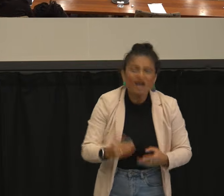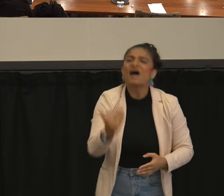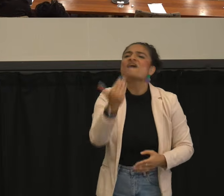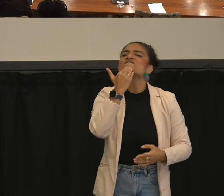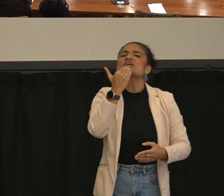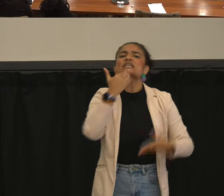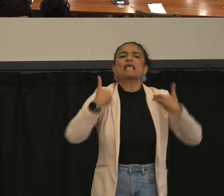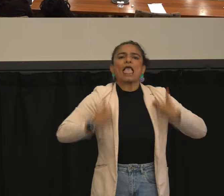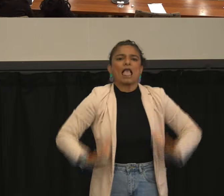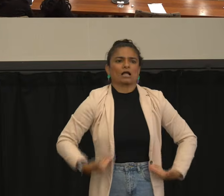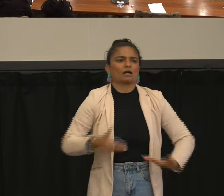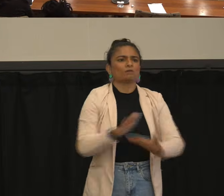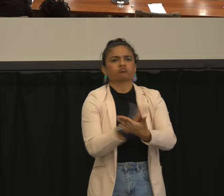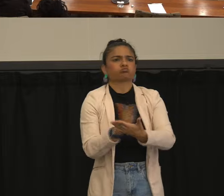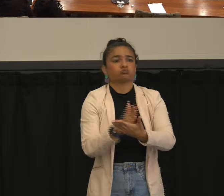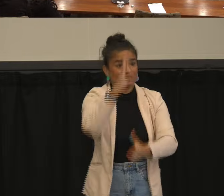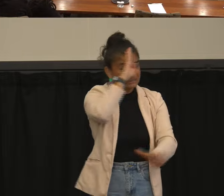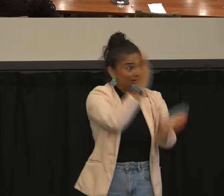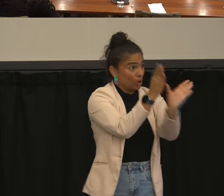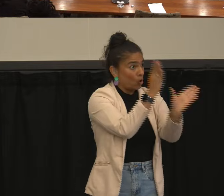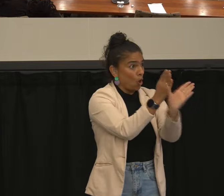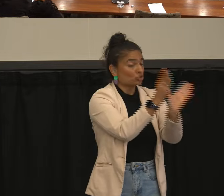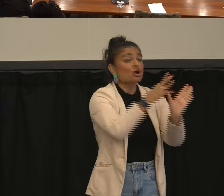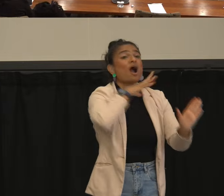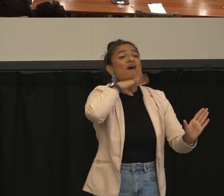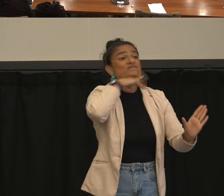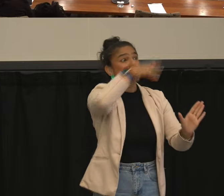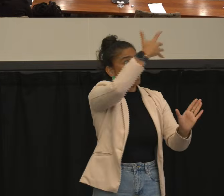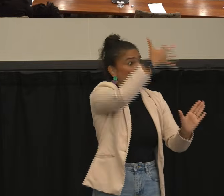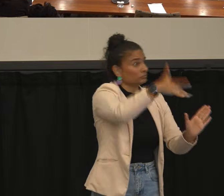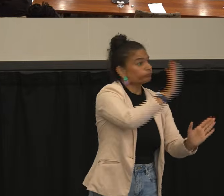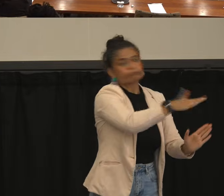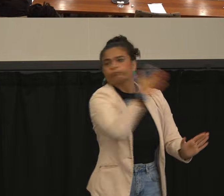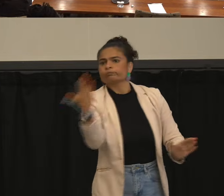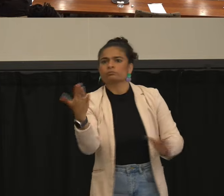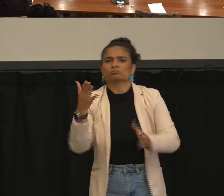utilize. Then there is VSEC, a website on mental health,